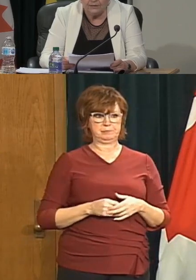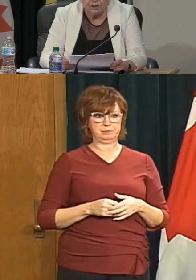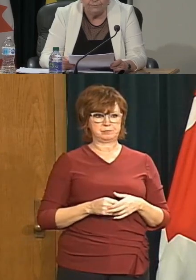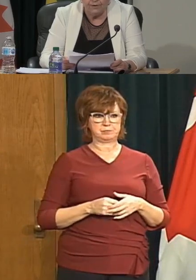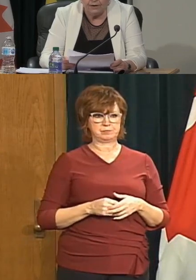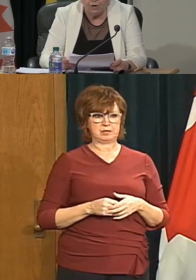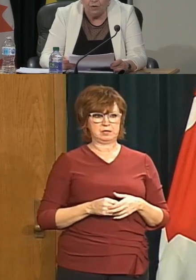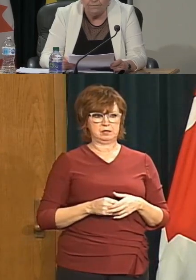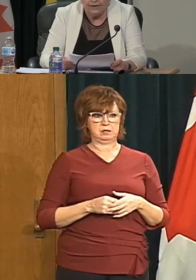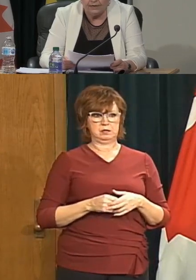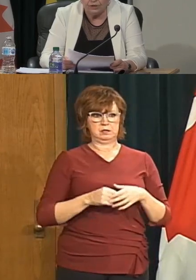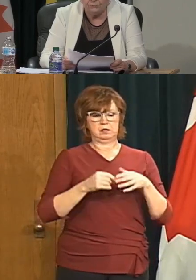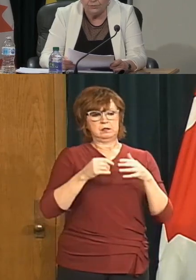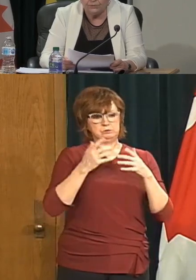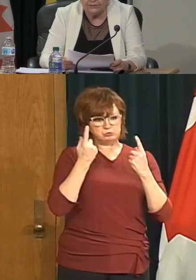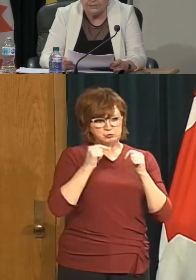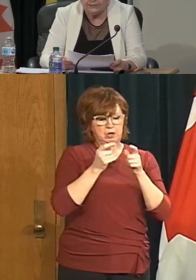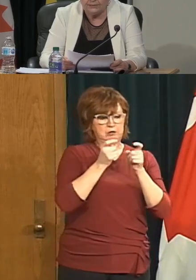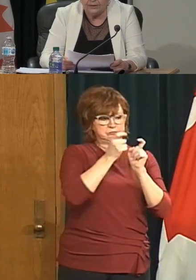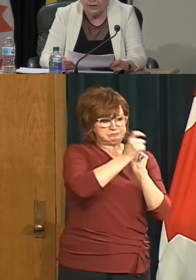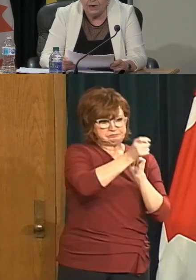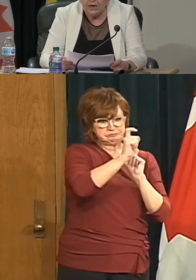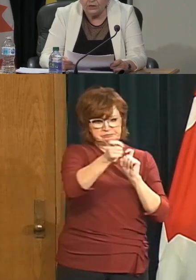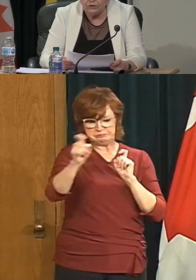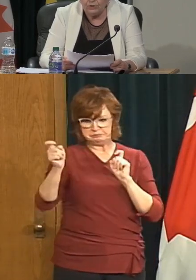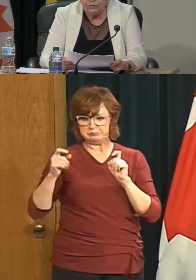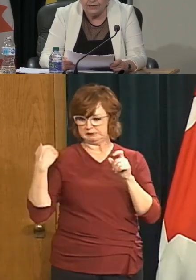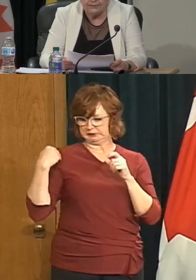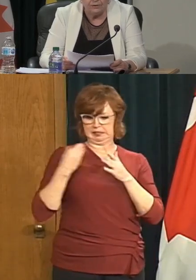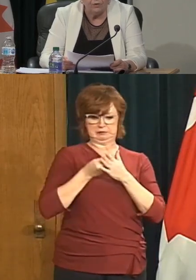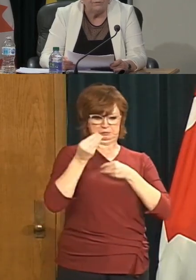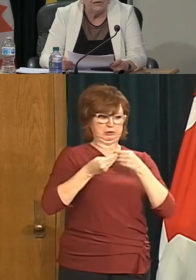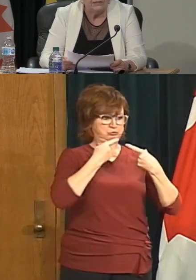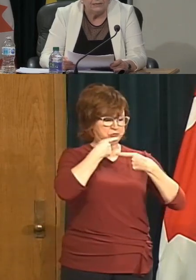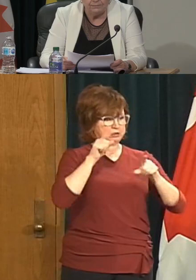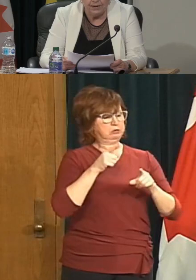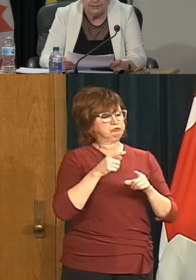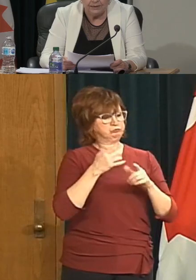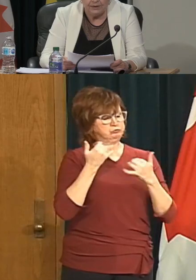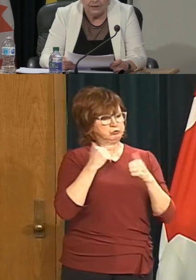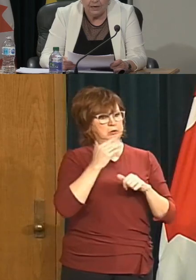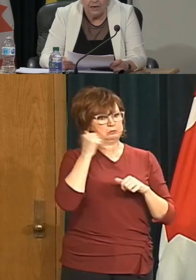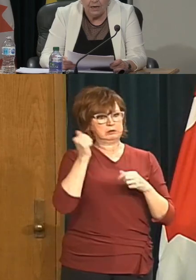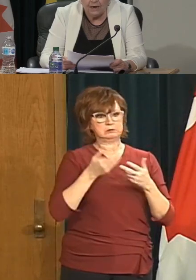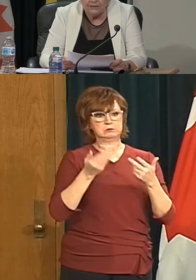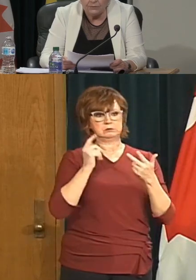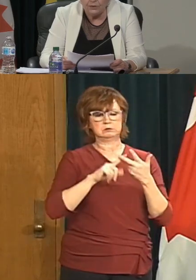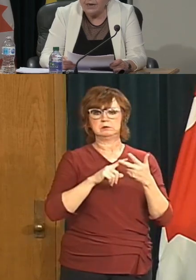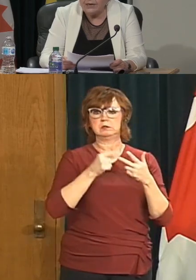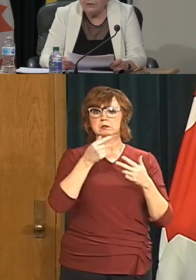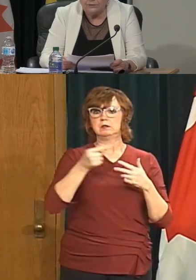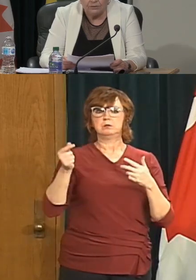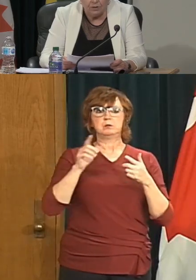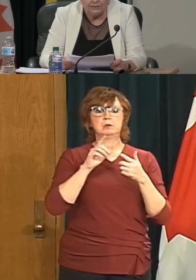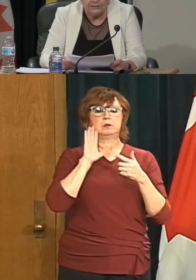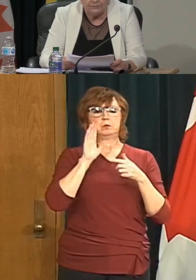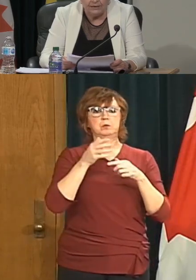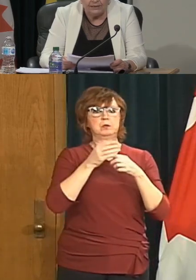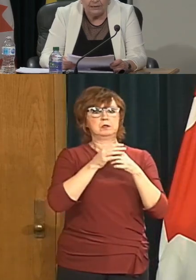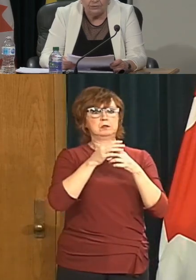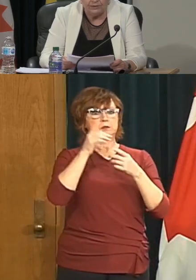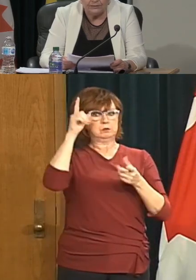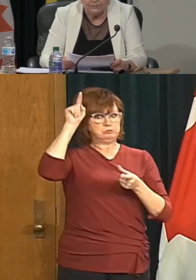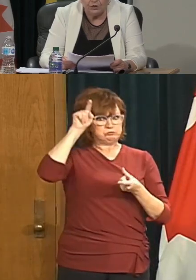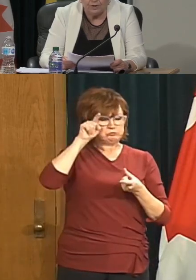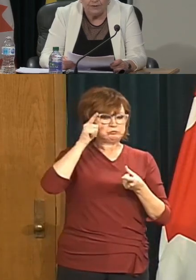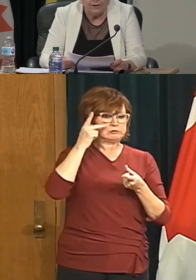has committed to provide all financial resources necessary to address the COVID-19 pandemic, and this will likely result in